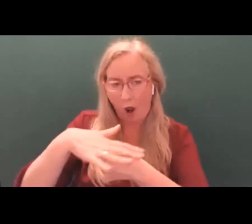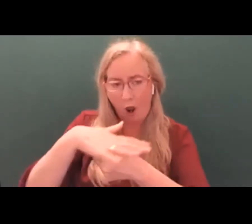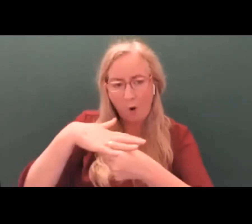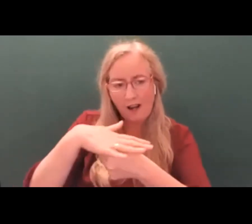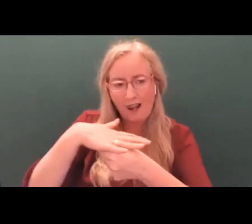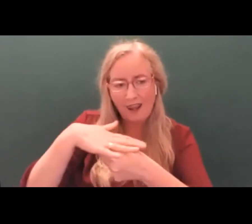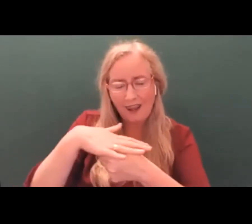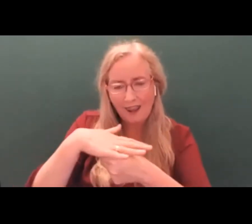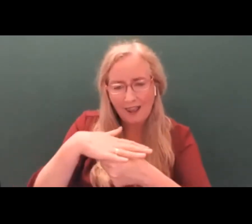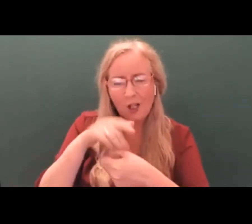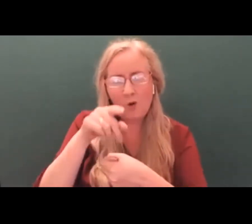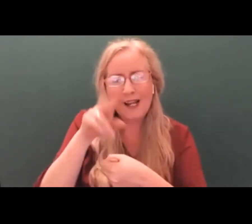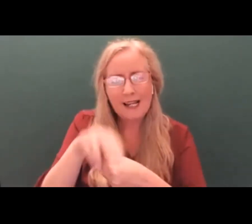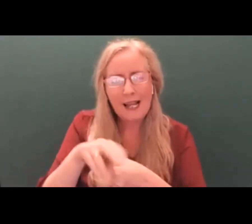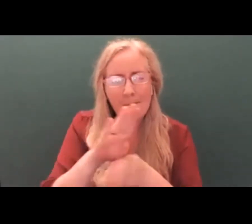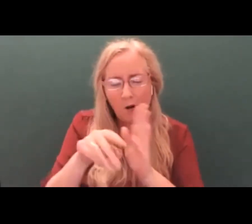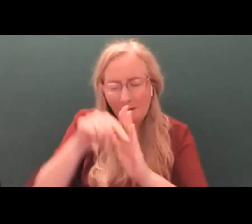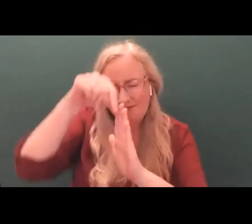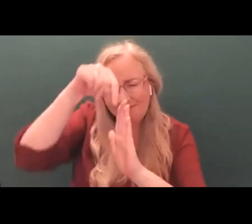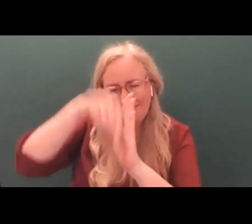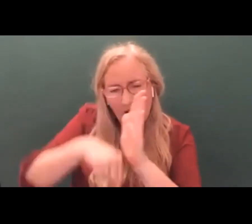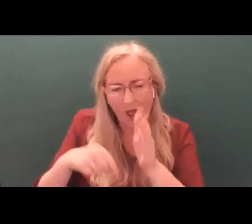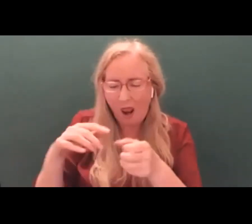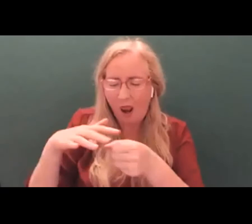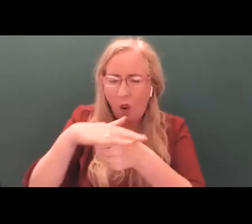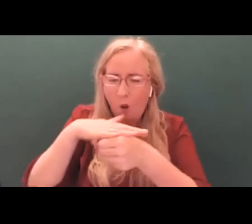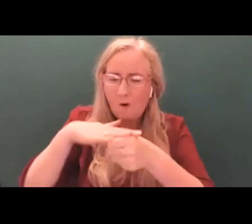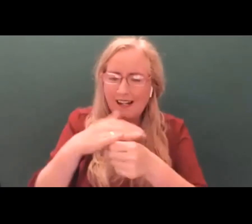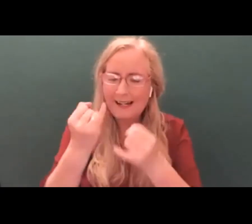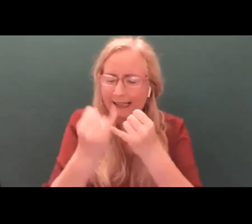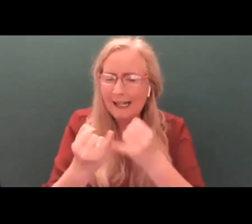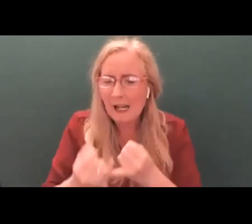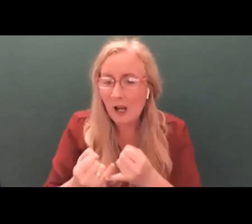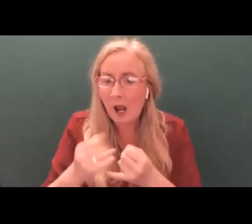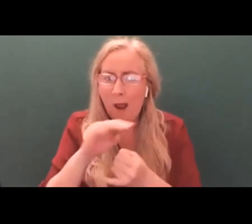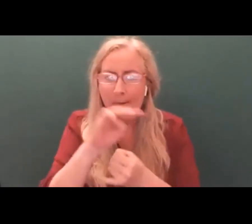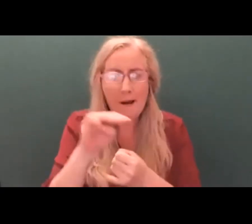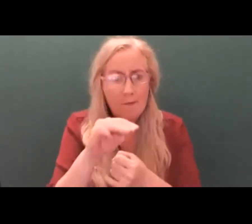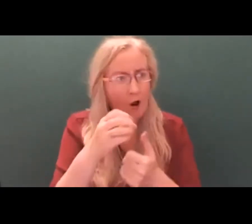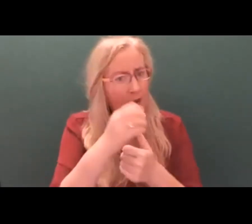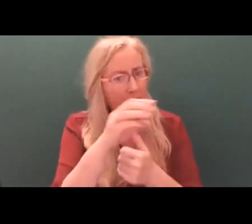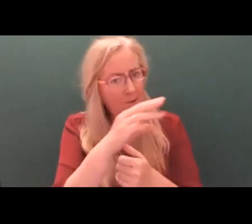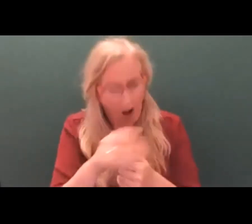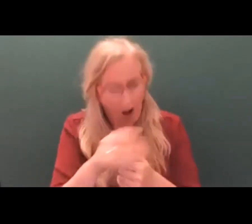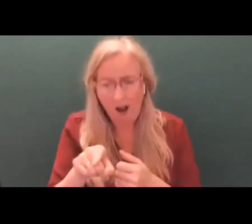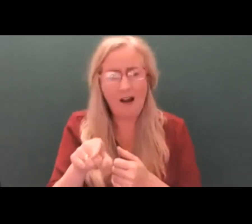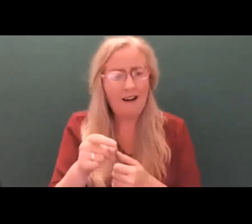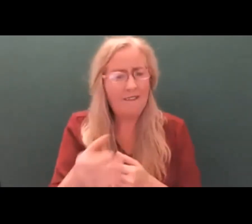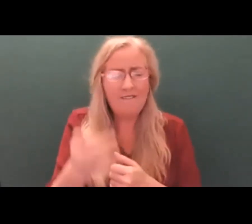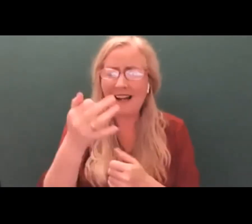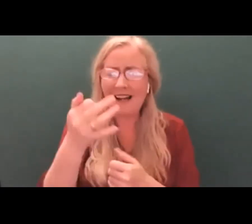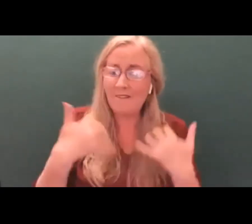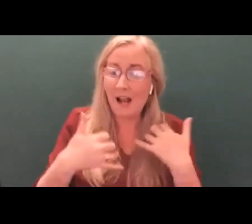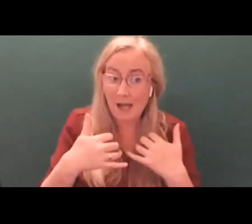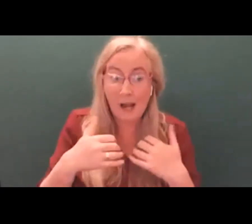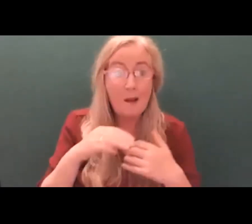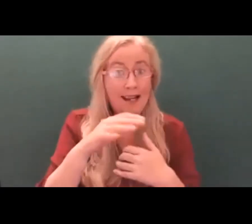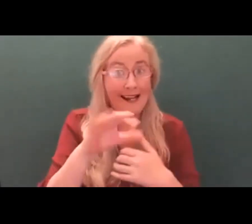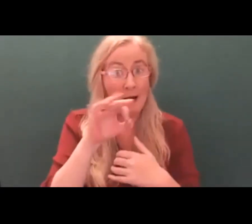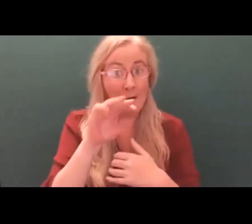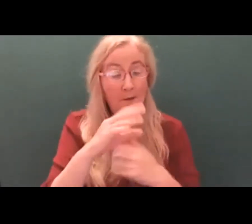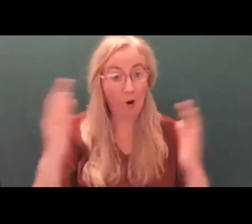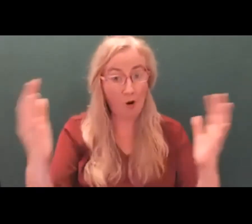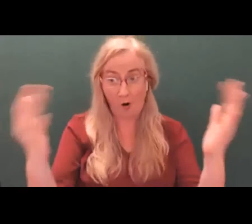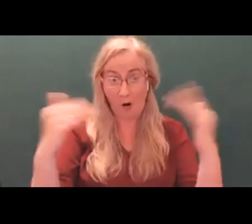lot of really interesting local detail that other people will find fascinating, and it might actually bring them to your locality, you